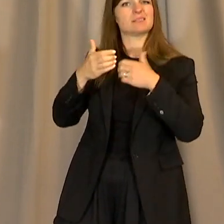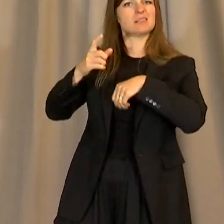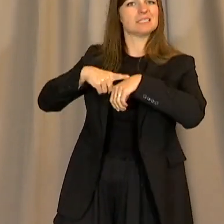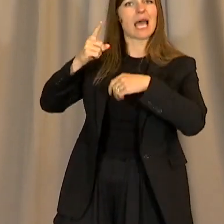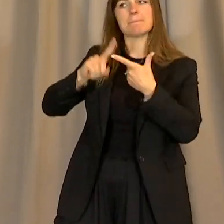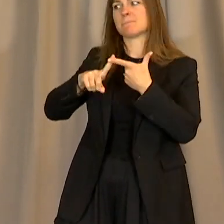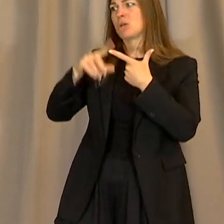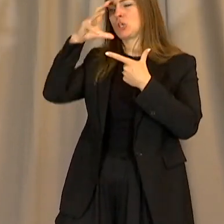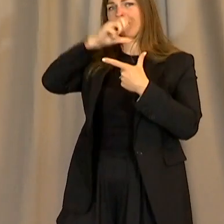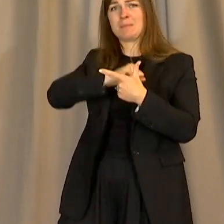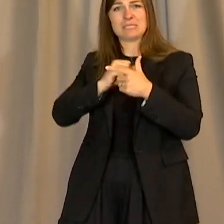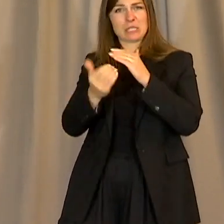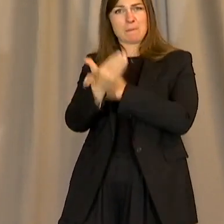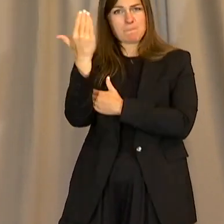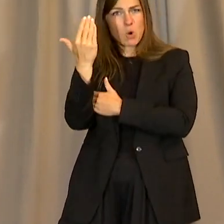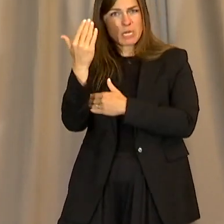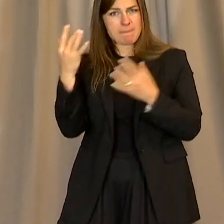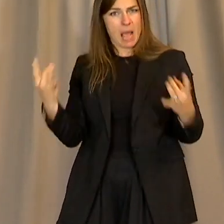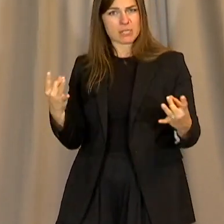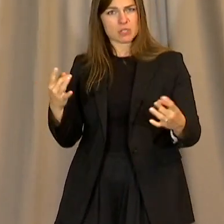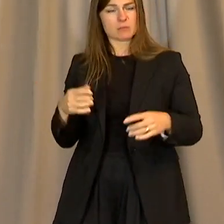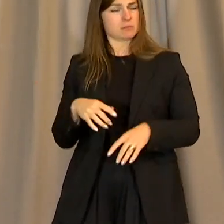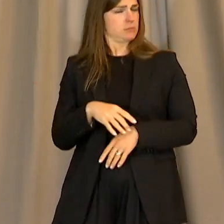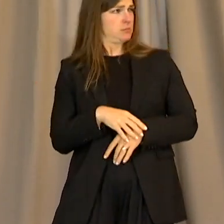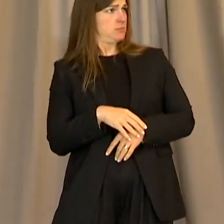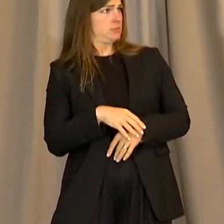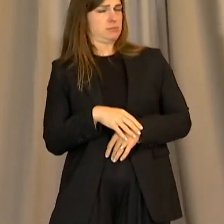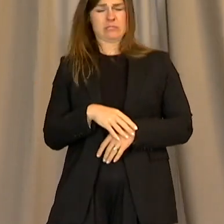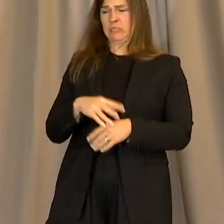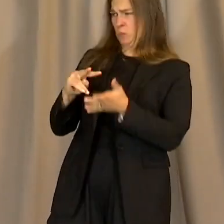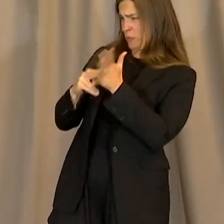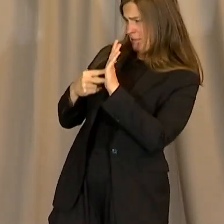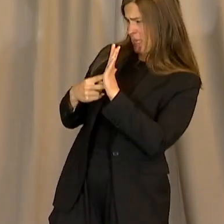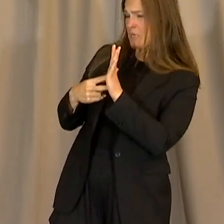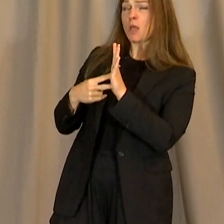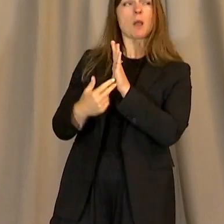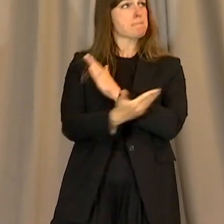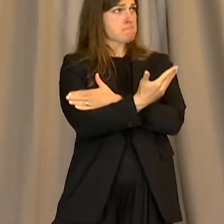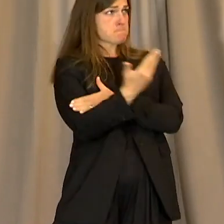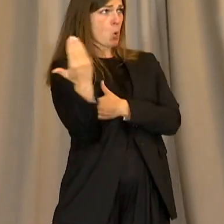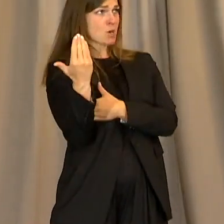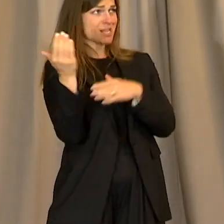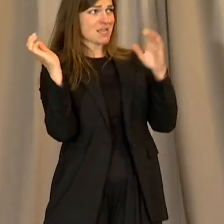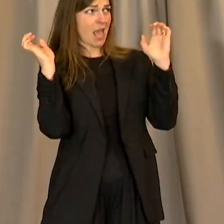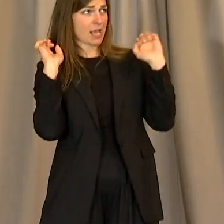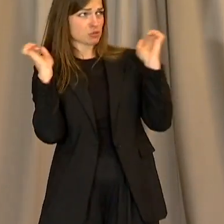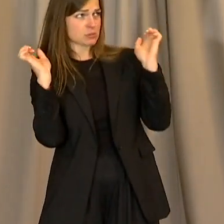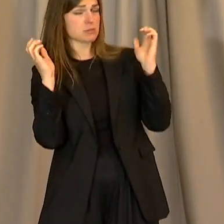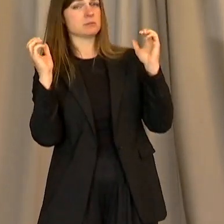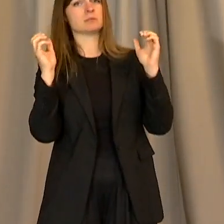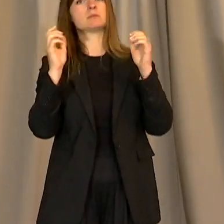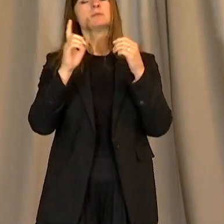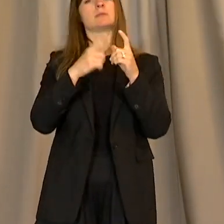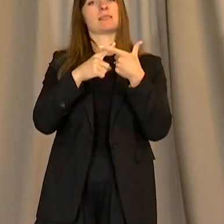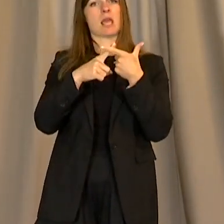mantra? I said, what did you do? Morning calisthenics. And we do a mantra together to set our